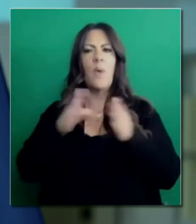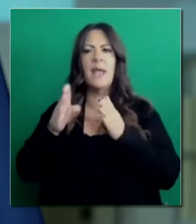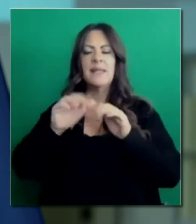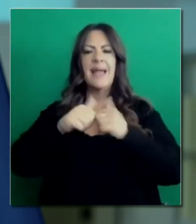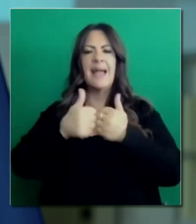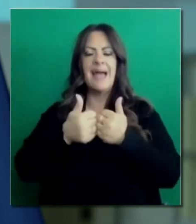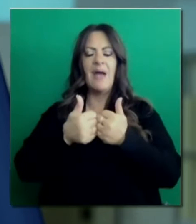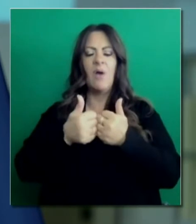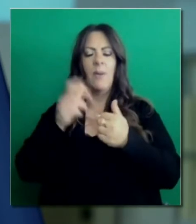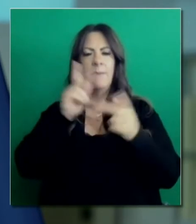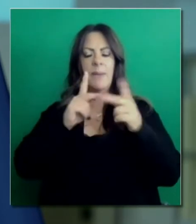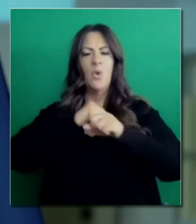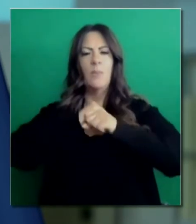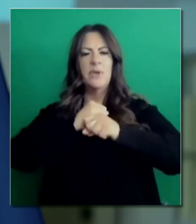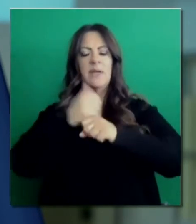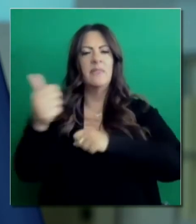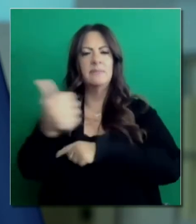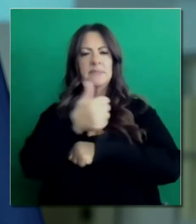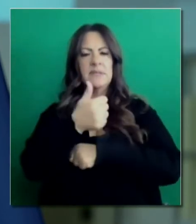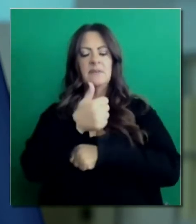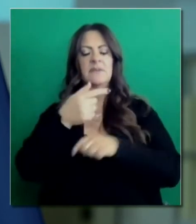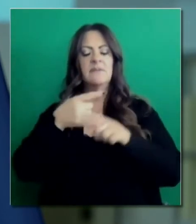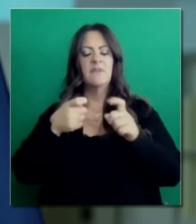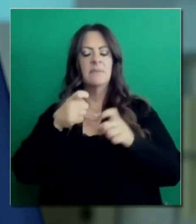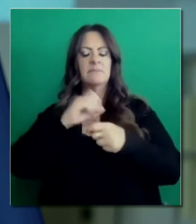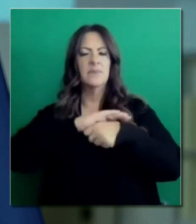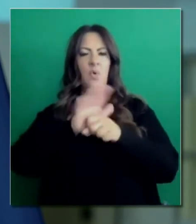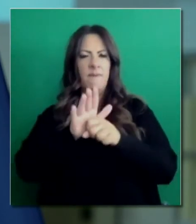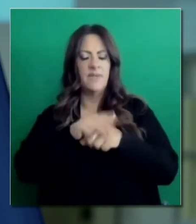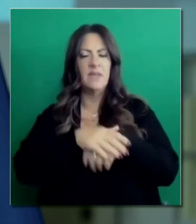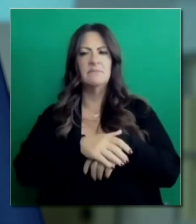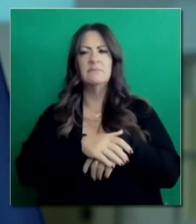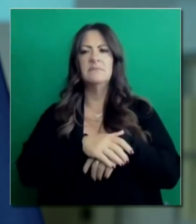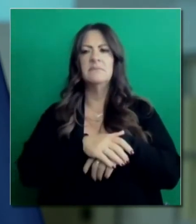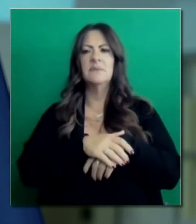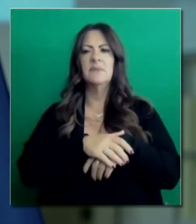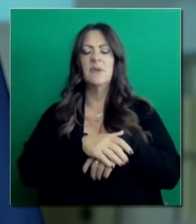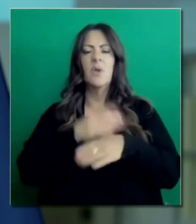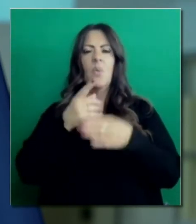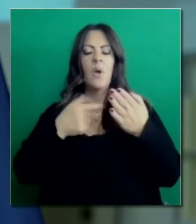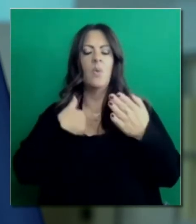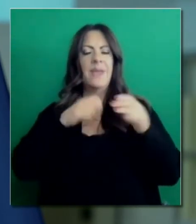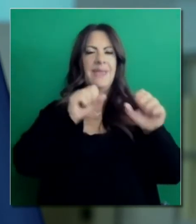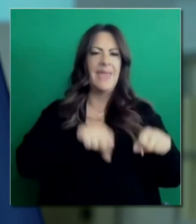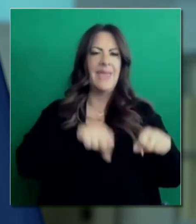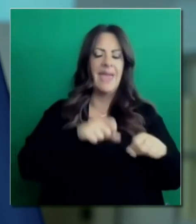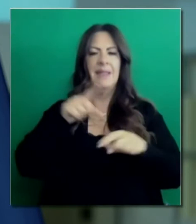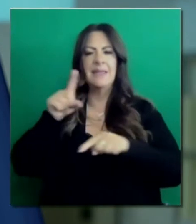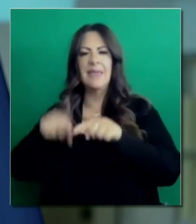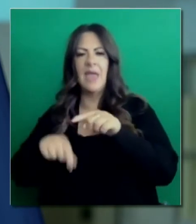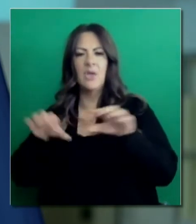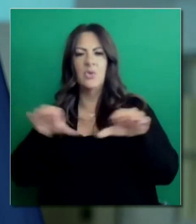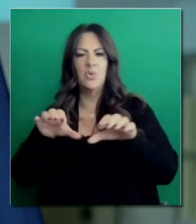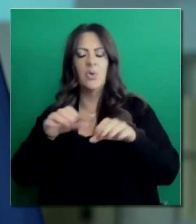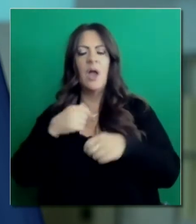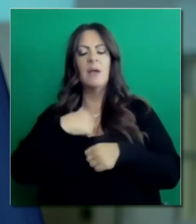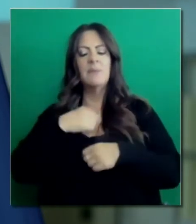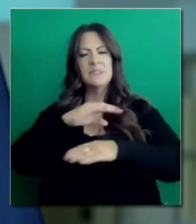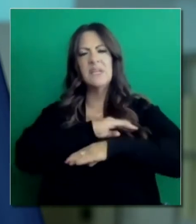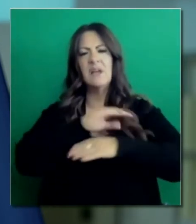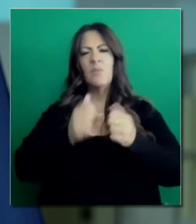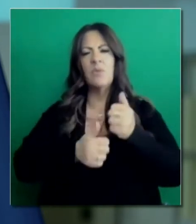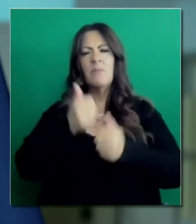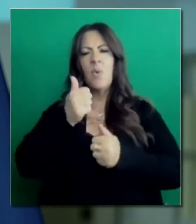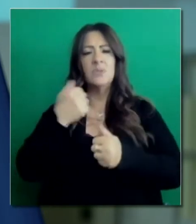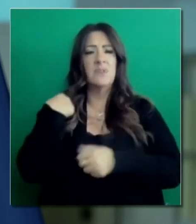to make determinations of what we should and shouldn't do, I'm very satisfied with the approach the vast majority of us have taken across